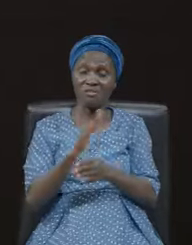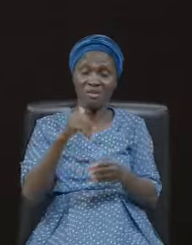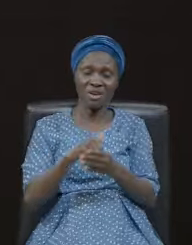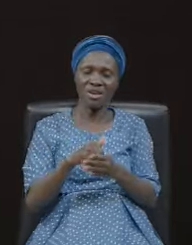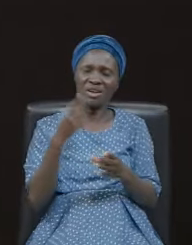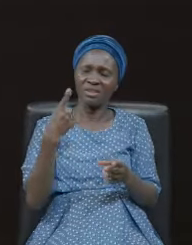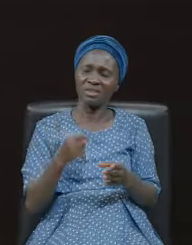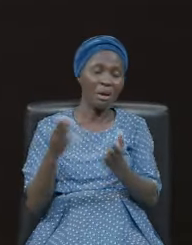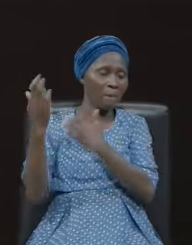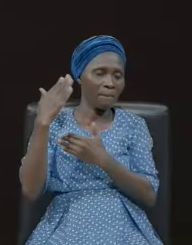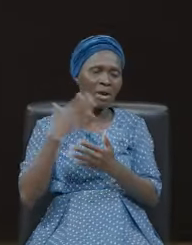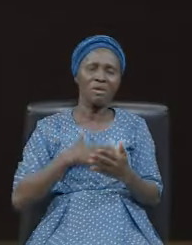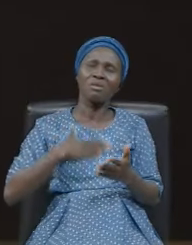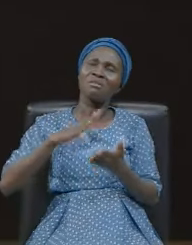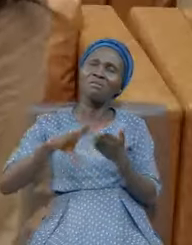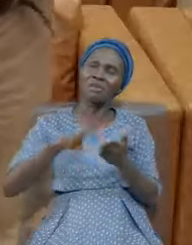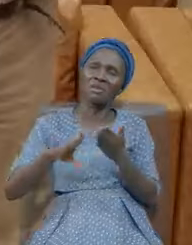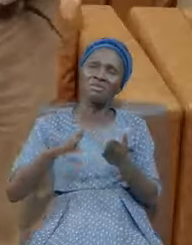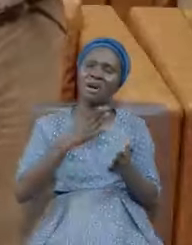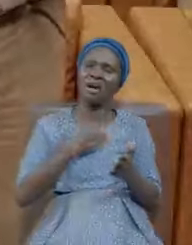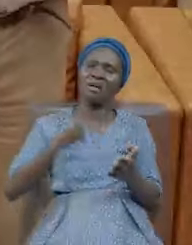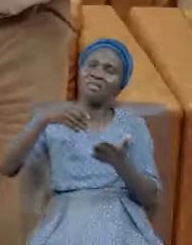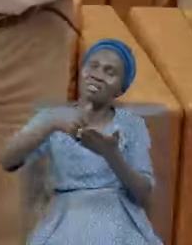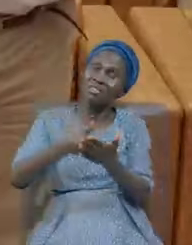every life in Jesus' name.